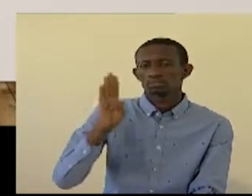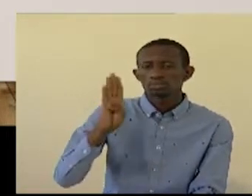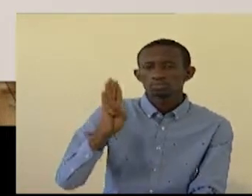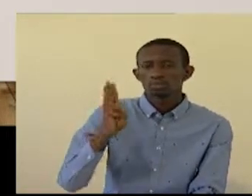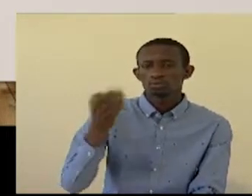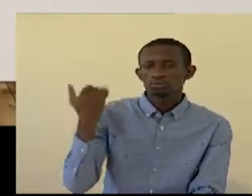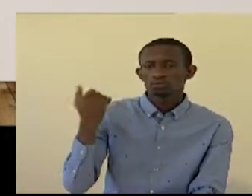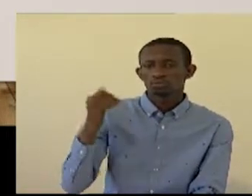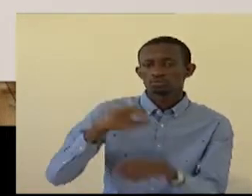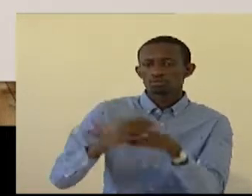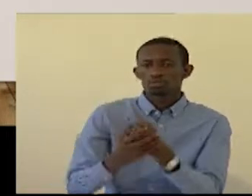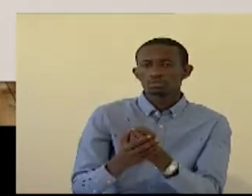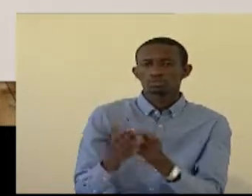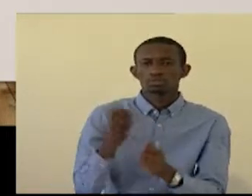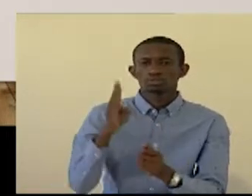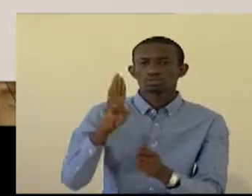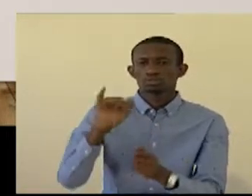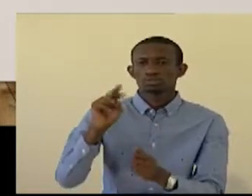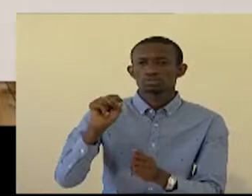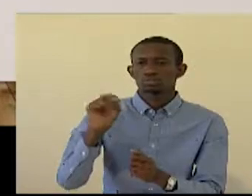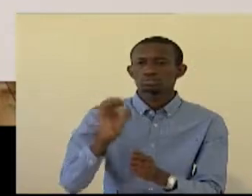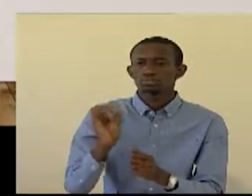the reactions described.